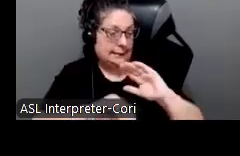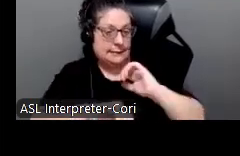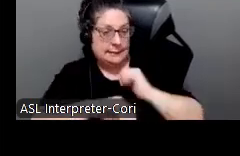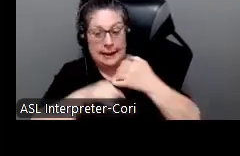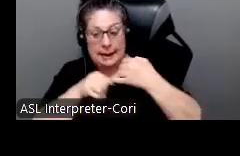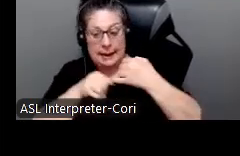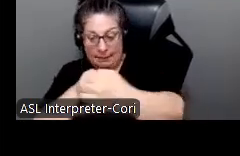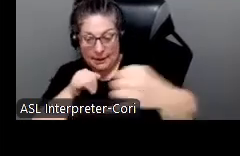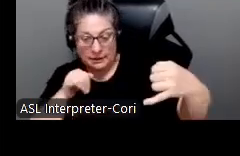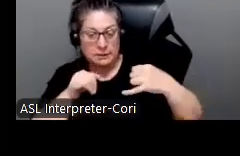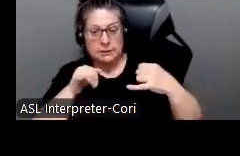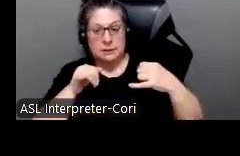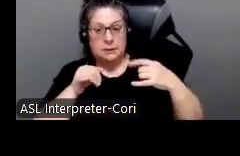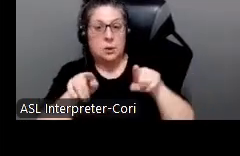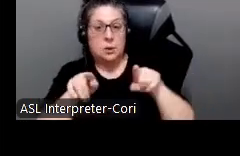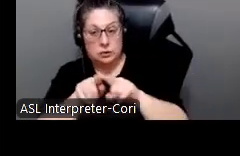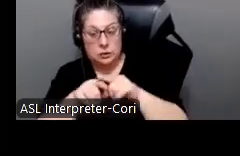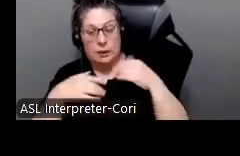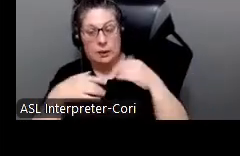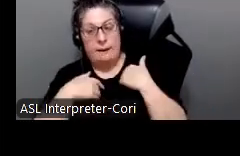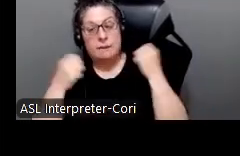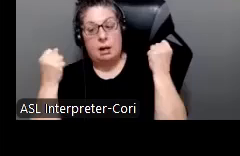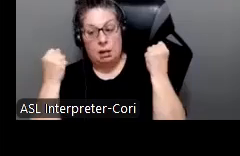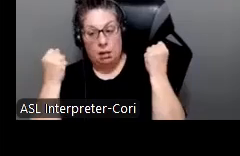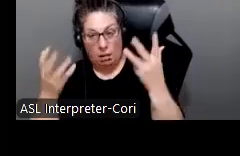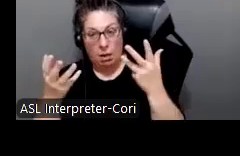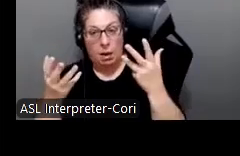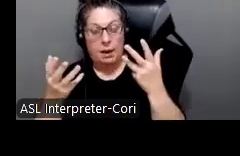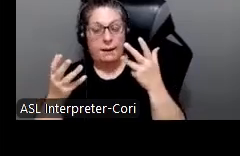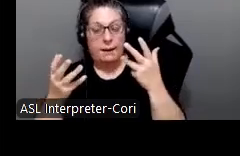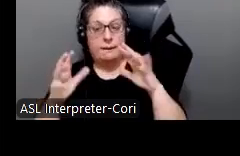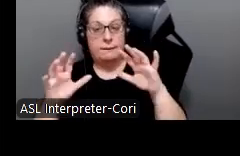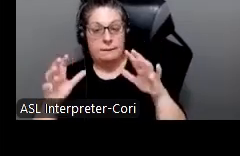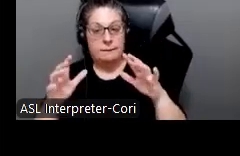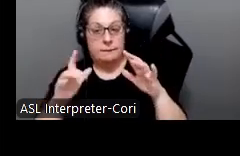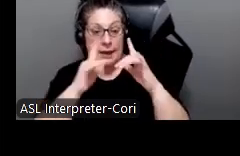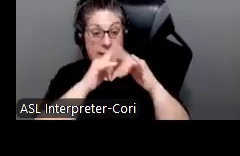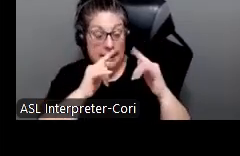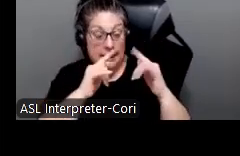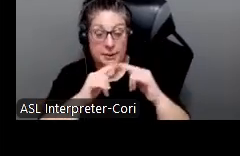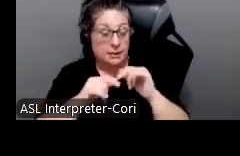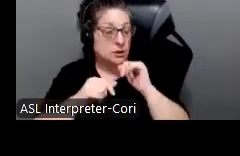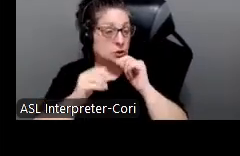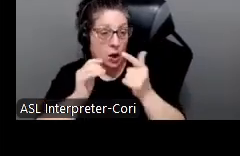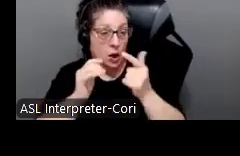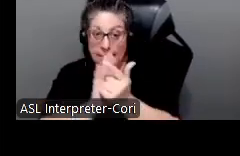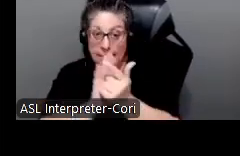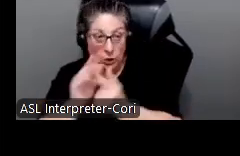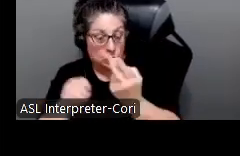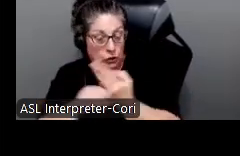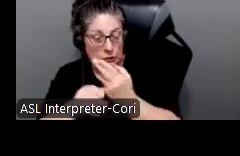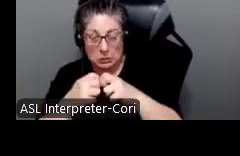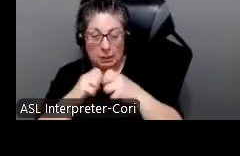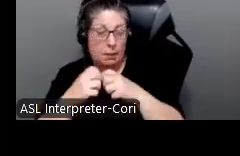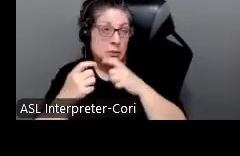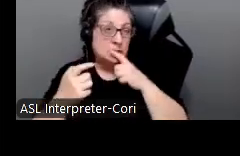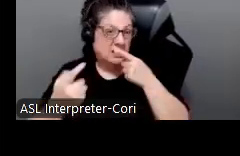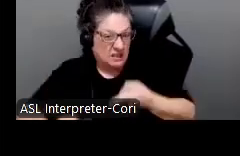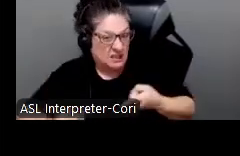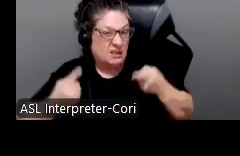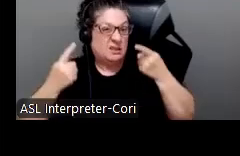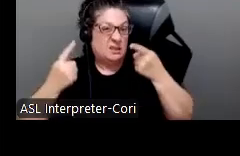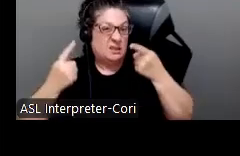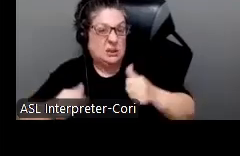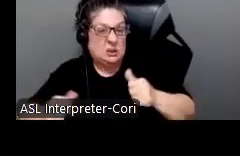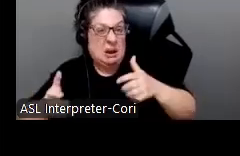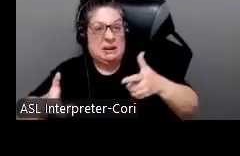limits. We have quite an encampment and illegal use problem that we try to